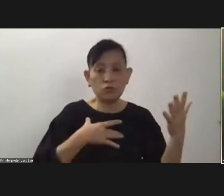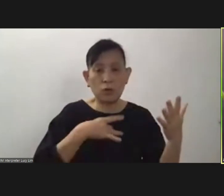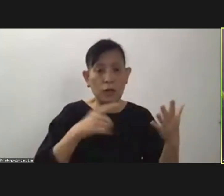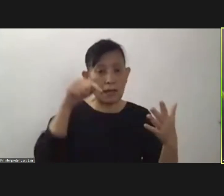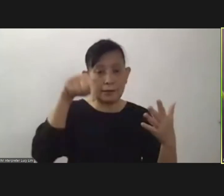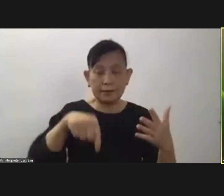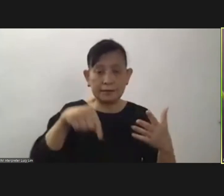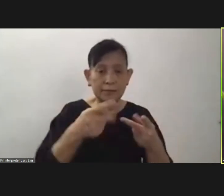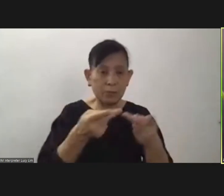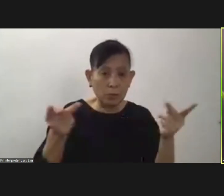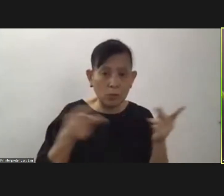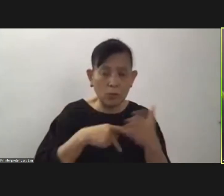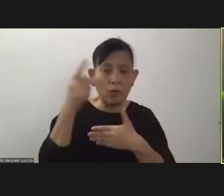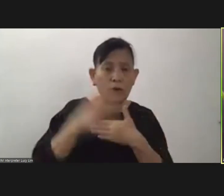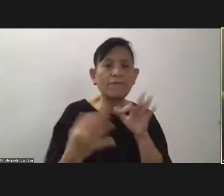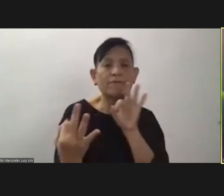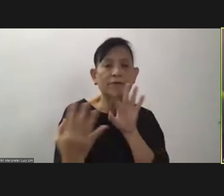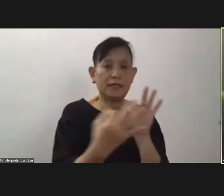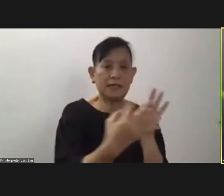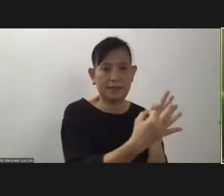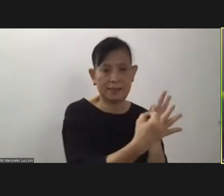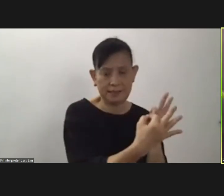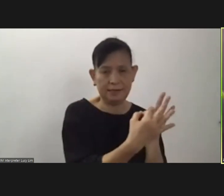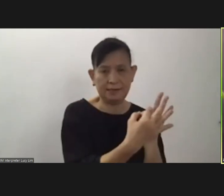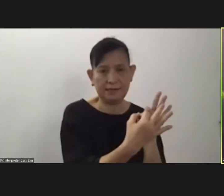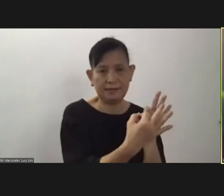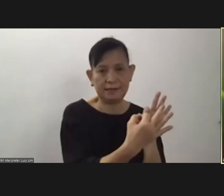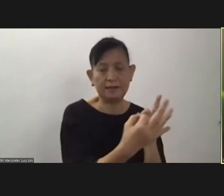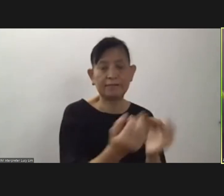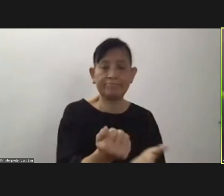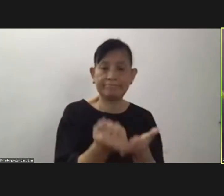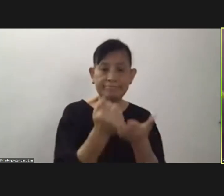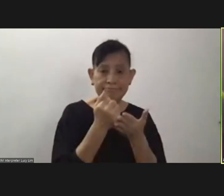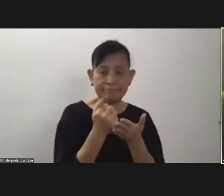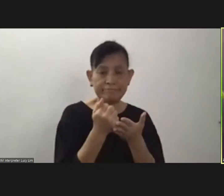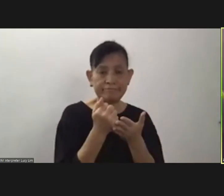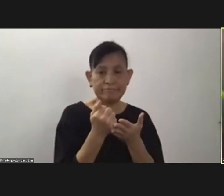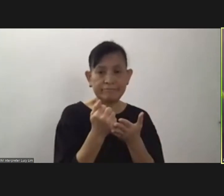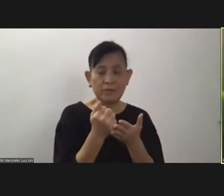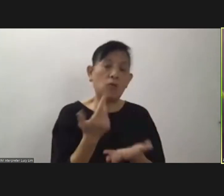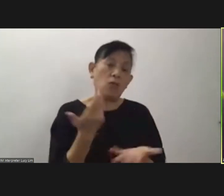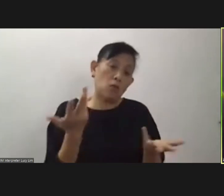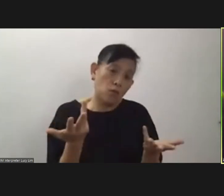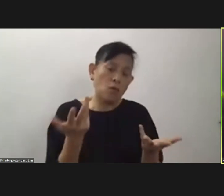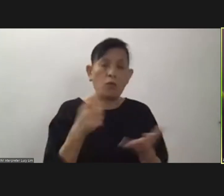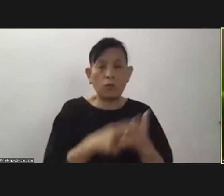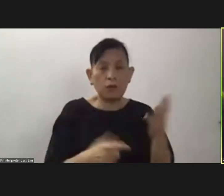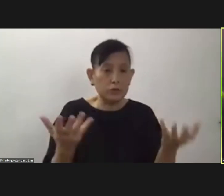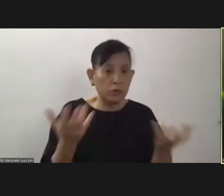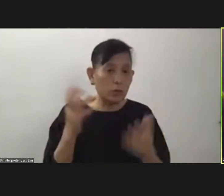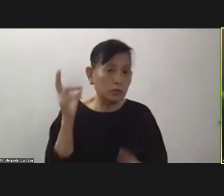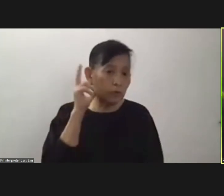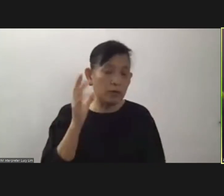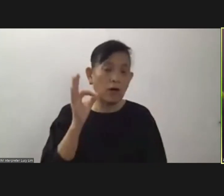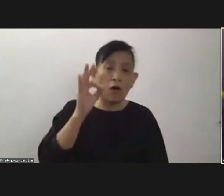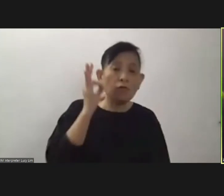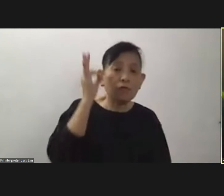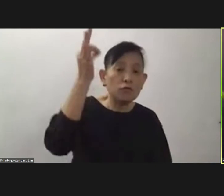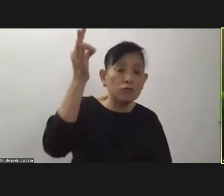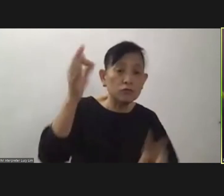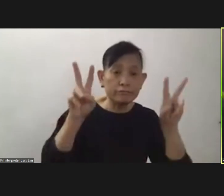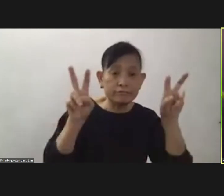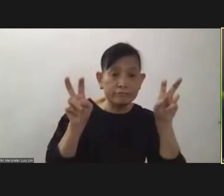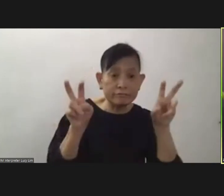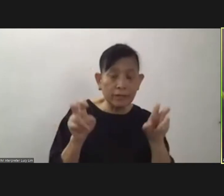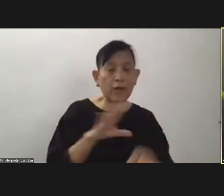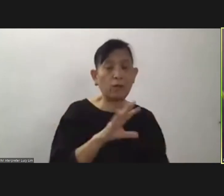what you don't like about this session. We're all ears. And also maybe tell us what you'd like to hear or see from us in the future. I also want